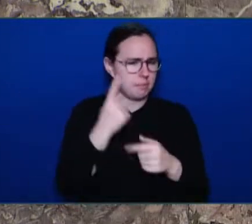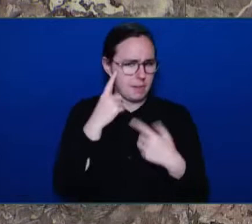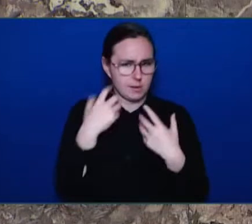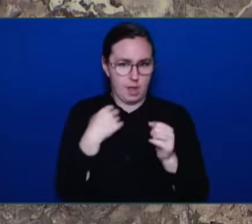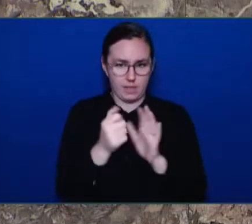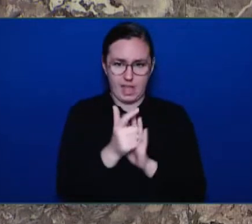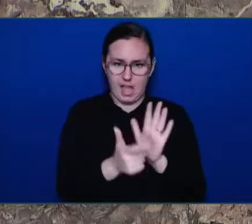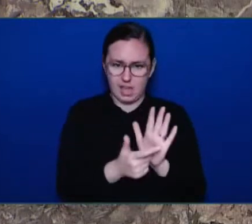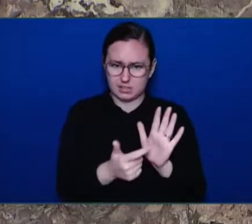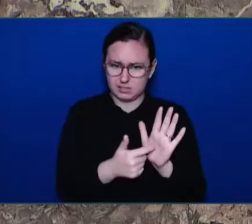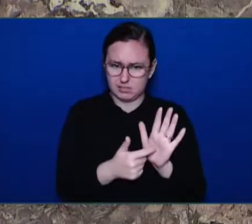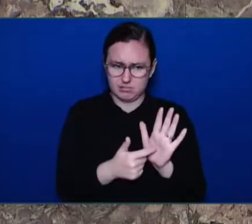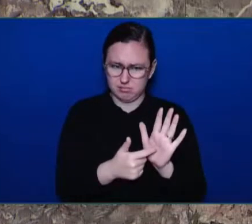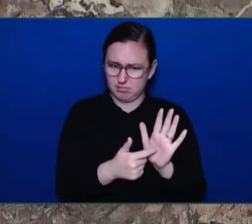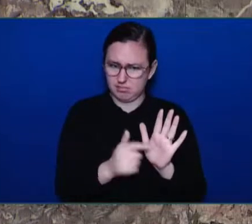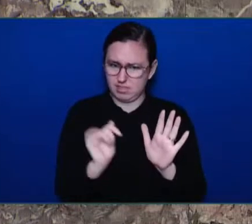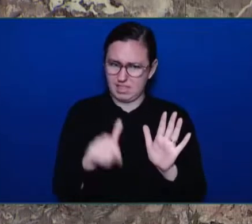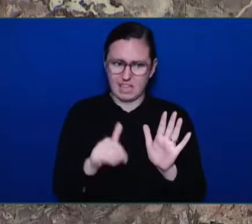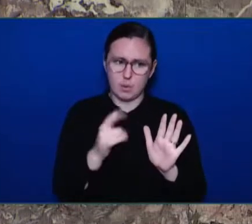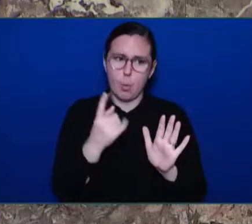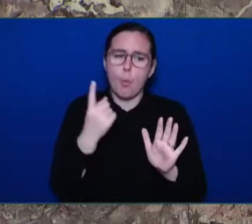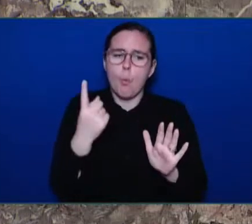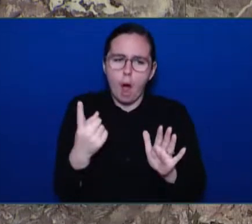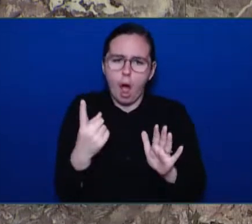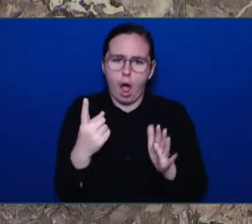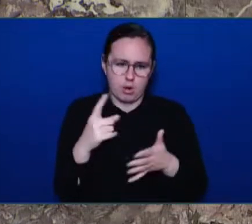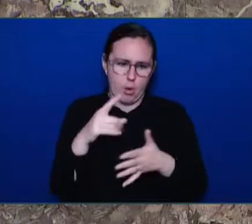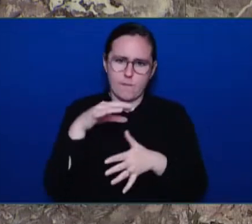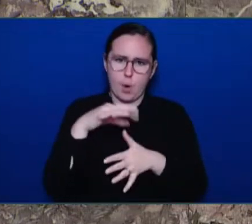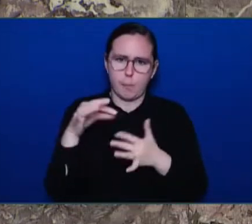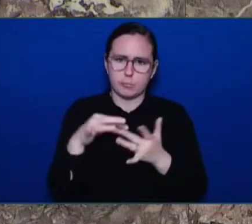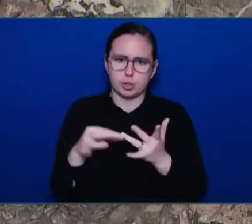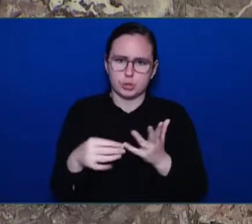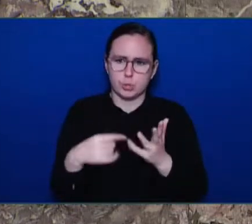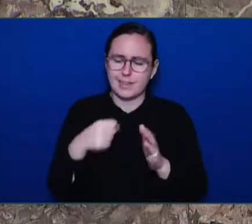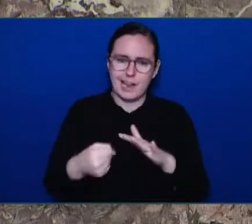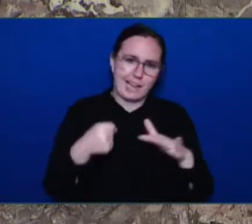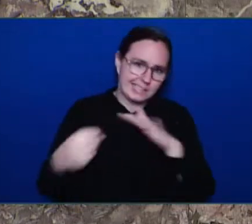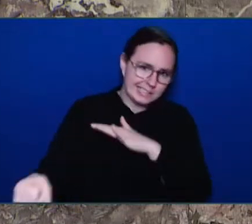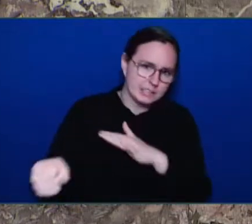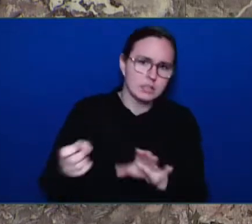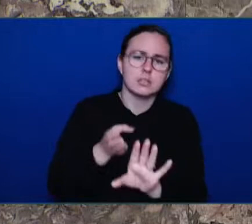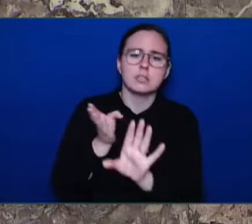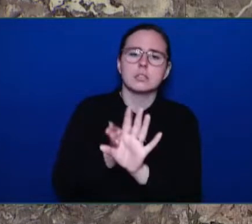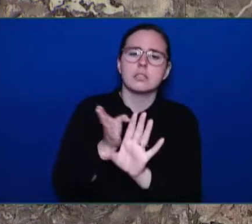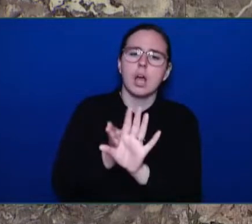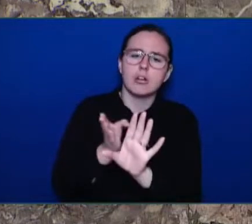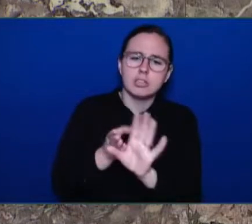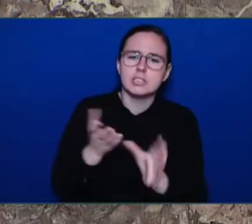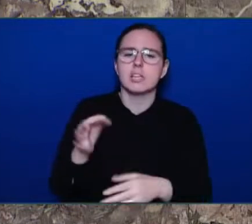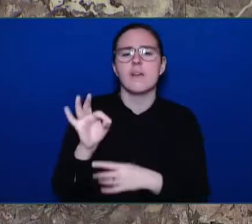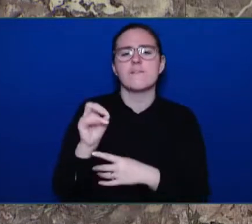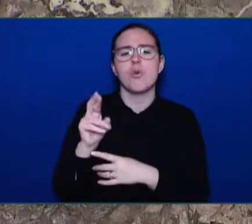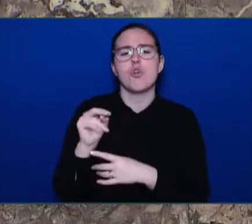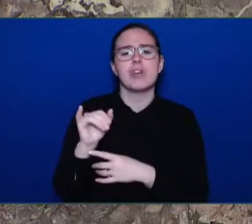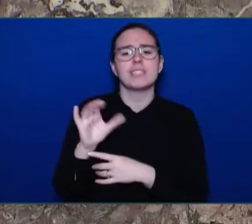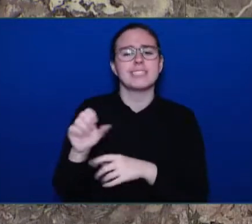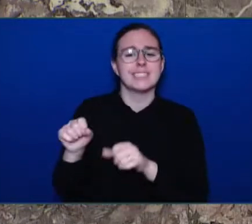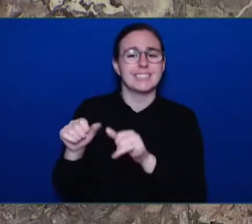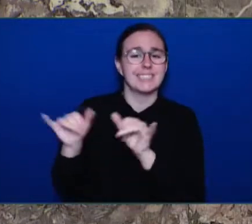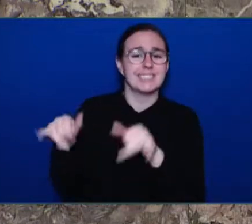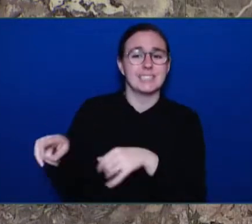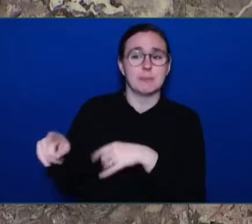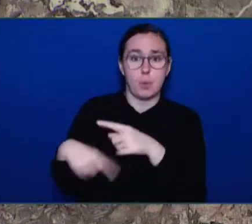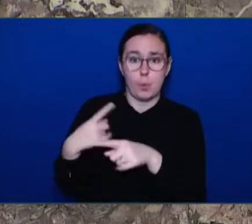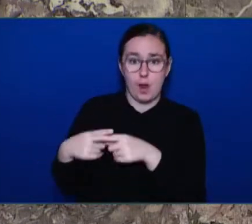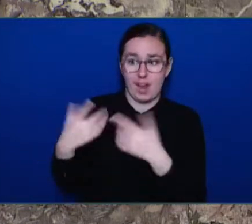involuntarily in the psychiatric forensic system coming out of corrections, people that are found not criminally responsible.